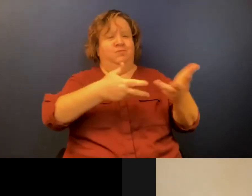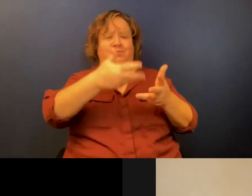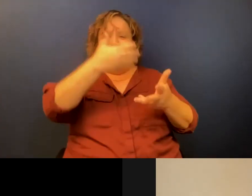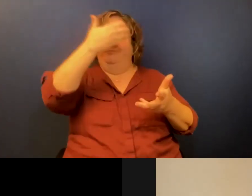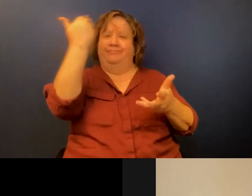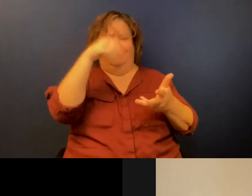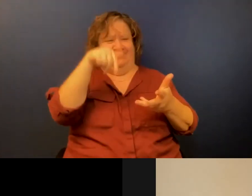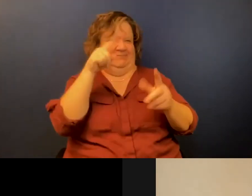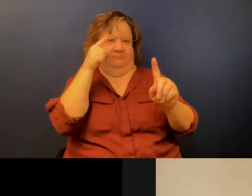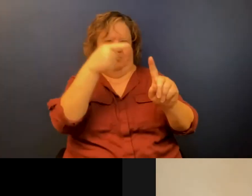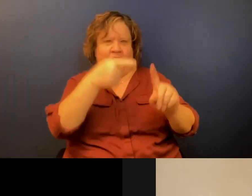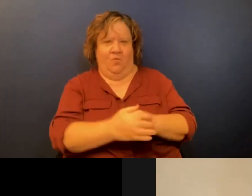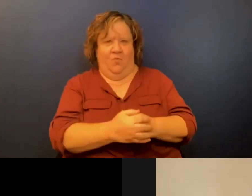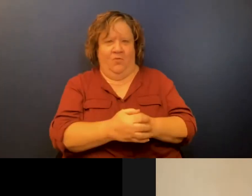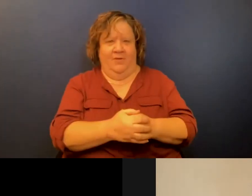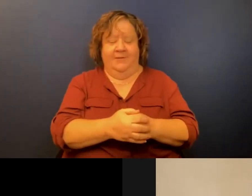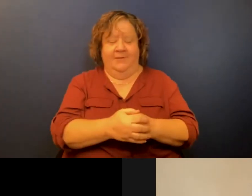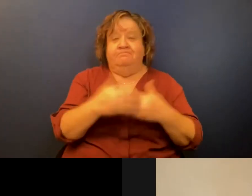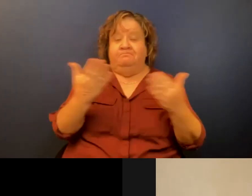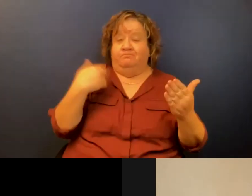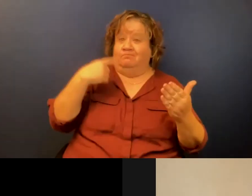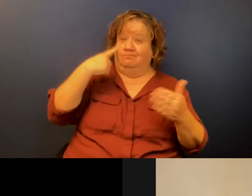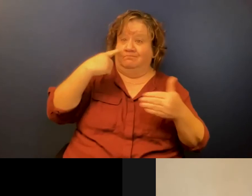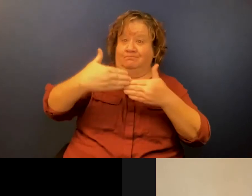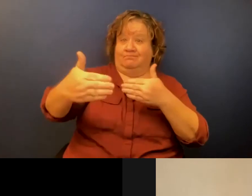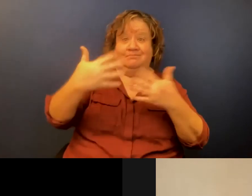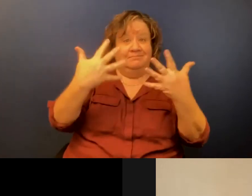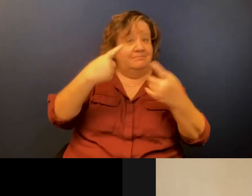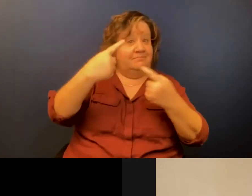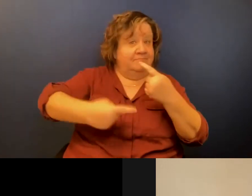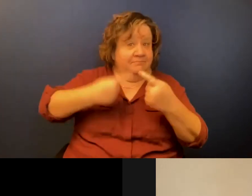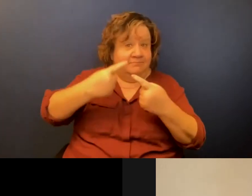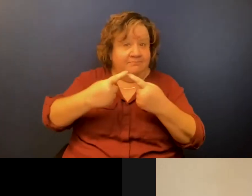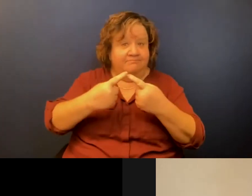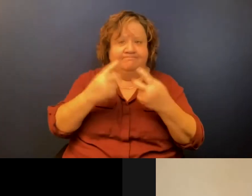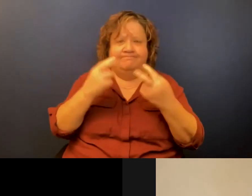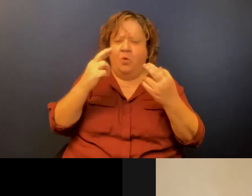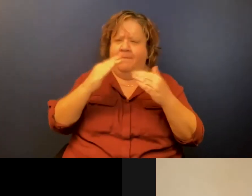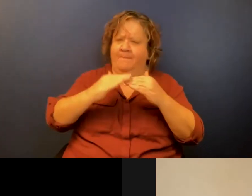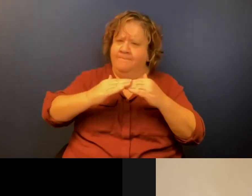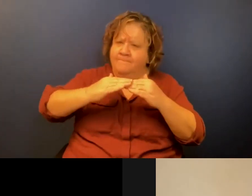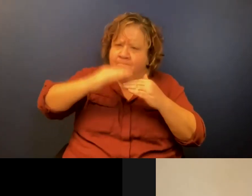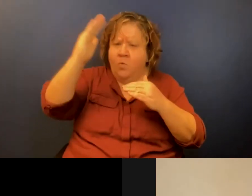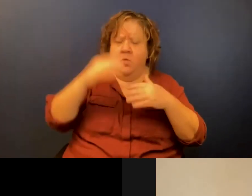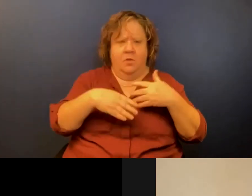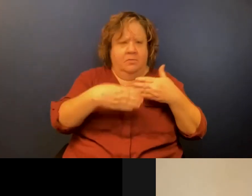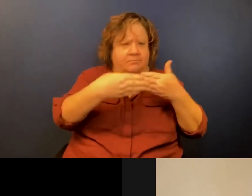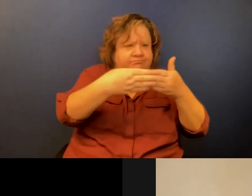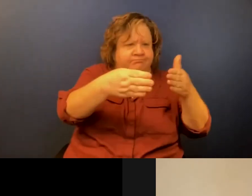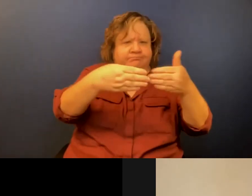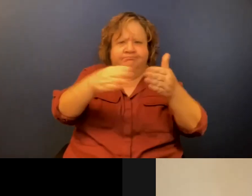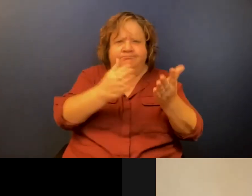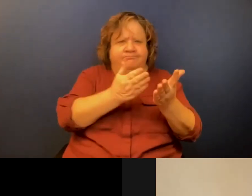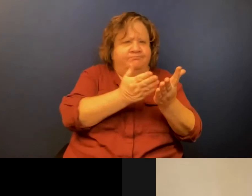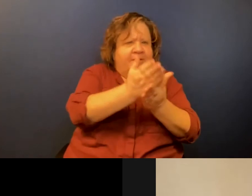disabilities to be able to recreate in a healthy manner, safe, well, for pleasure, and also to be able to compete. I